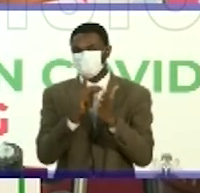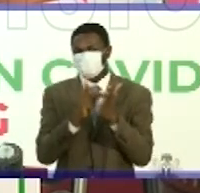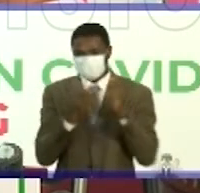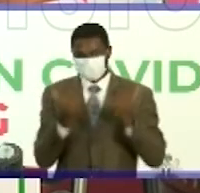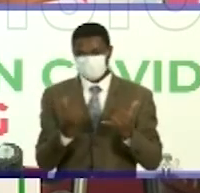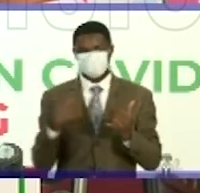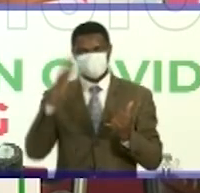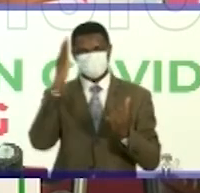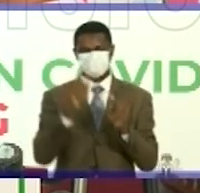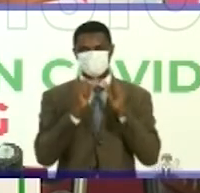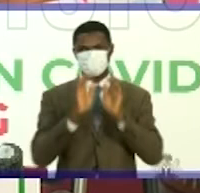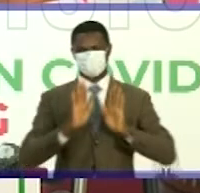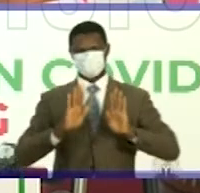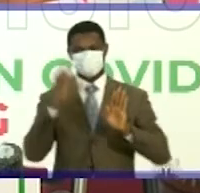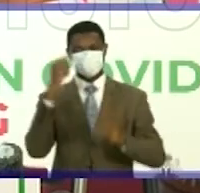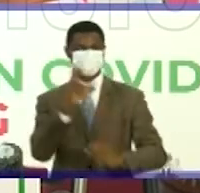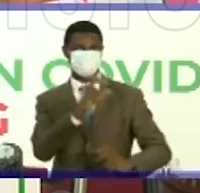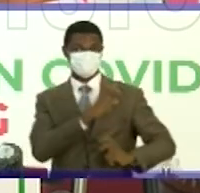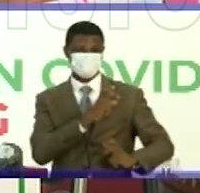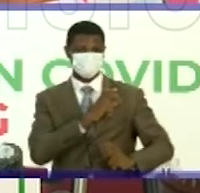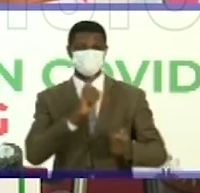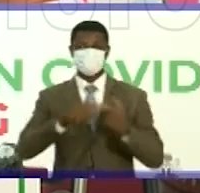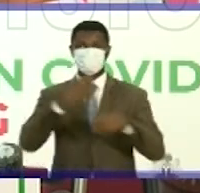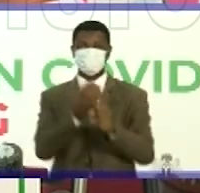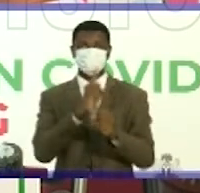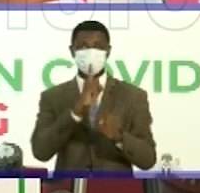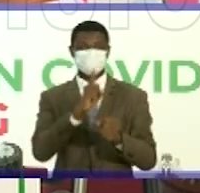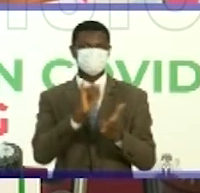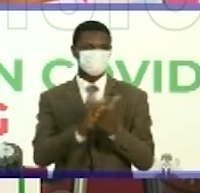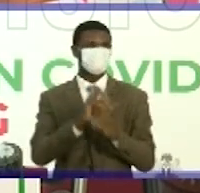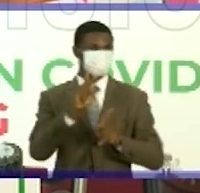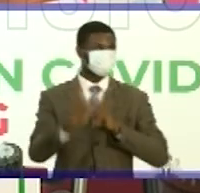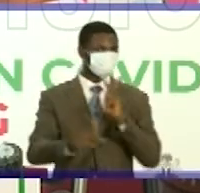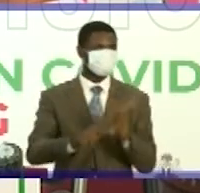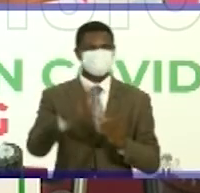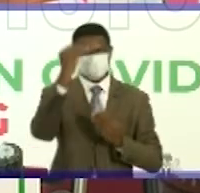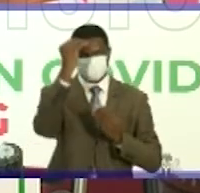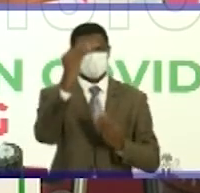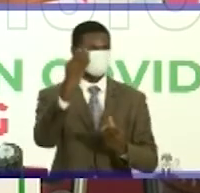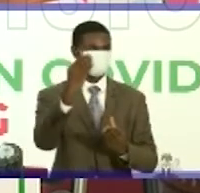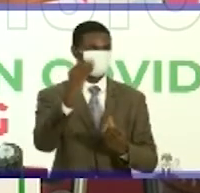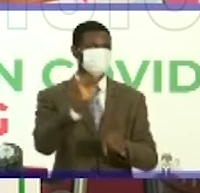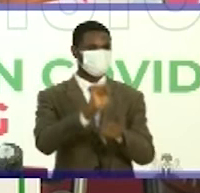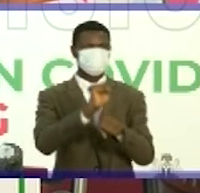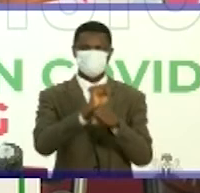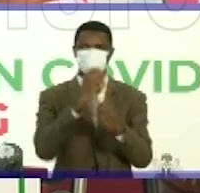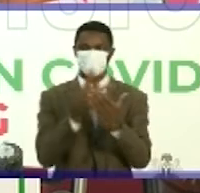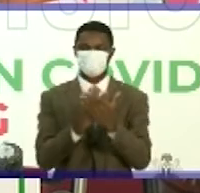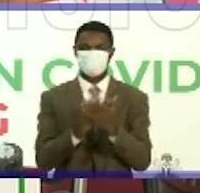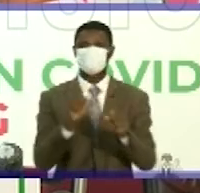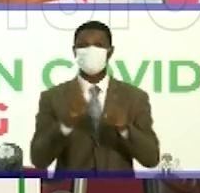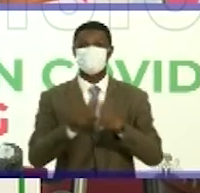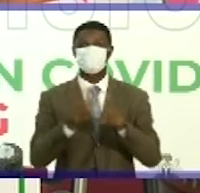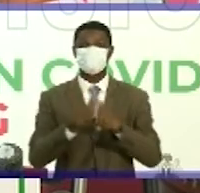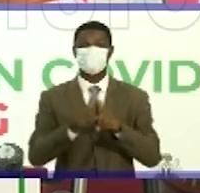push for the security services and enforcement agencies to make sure that they do their job of protecting public